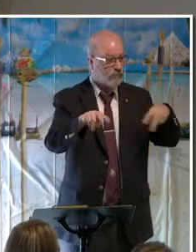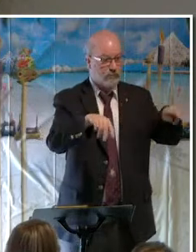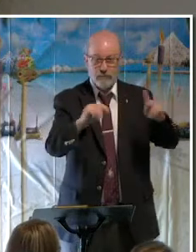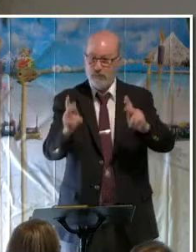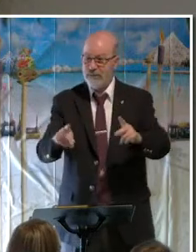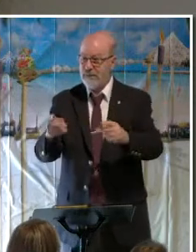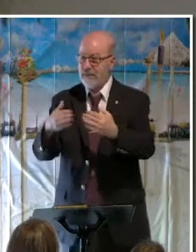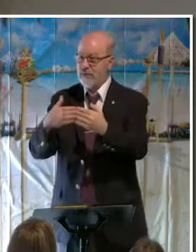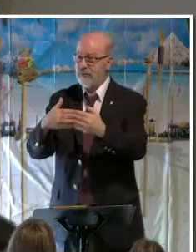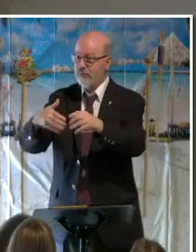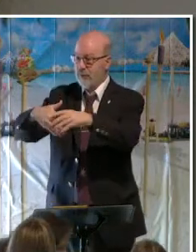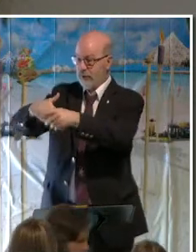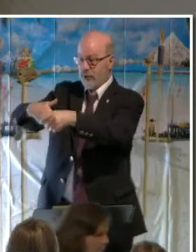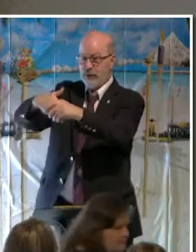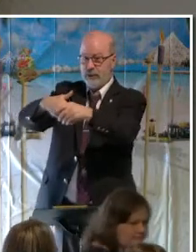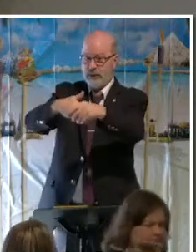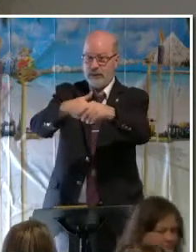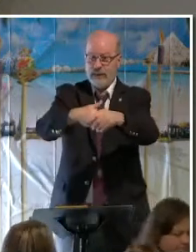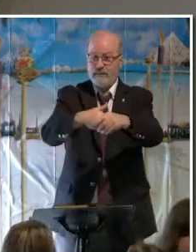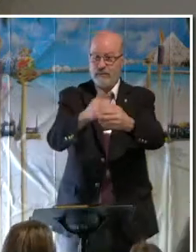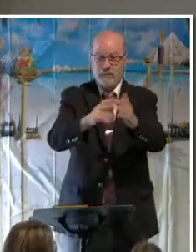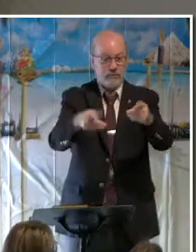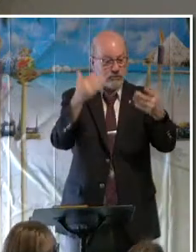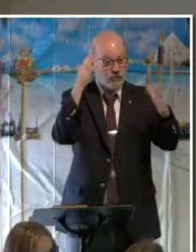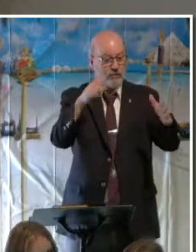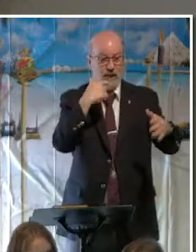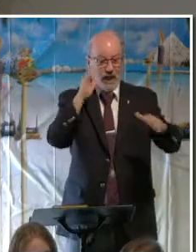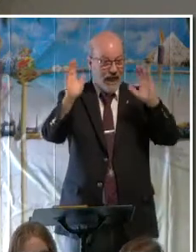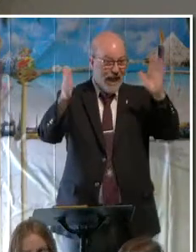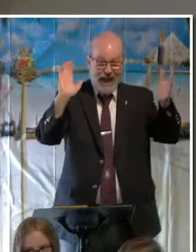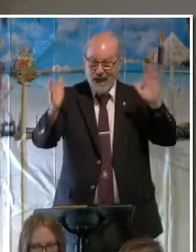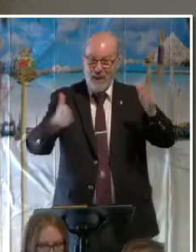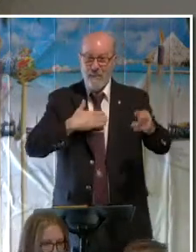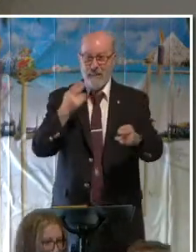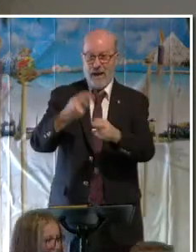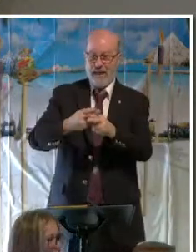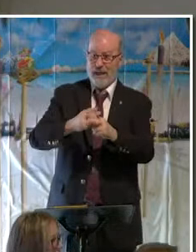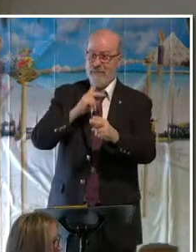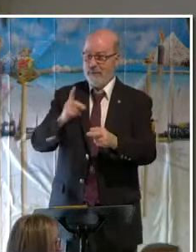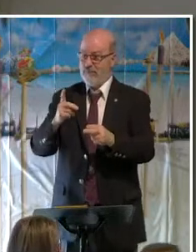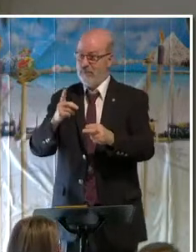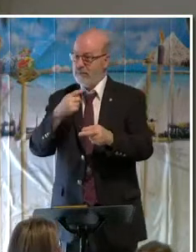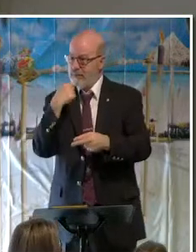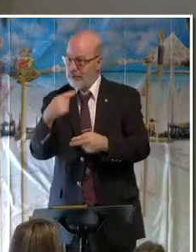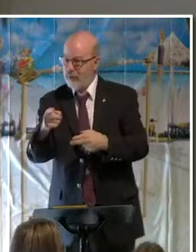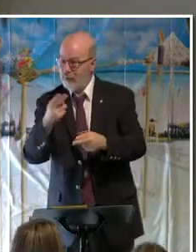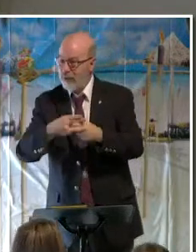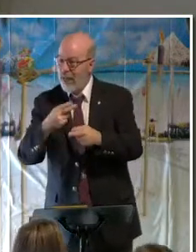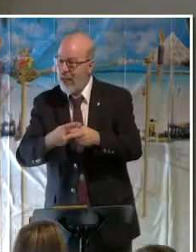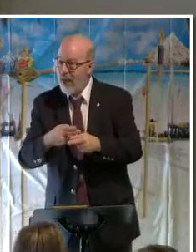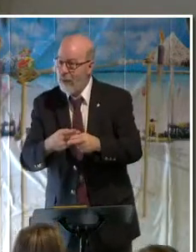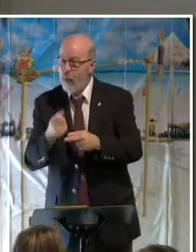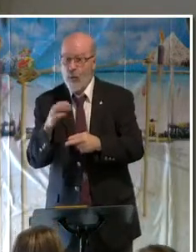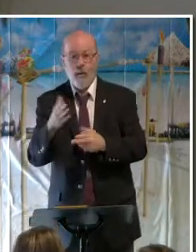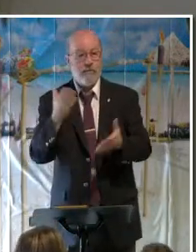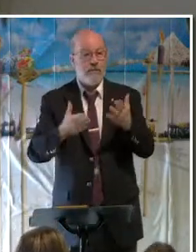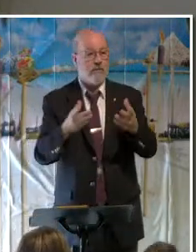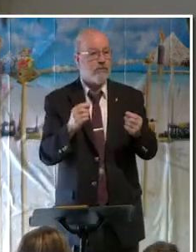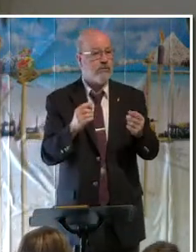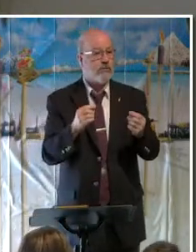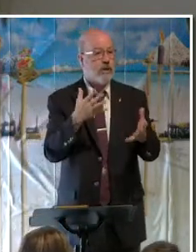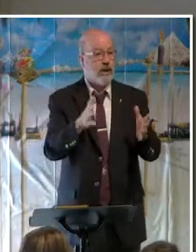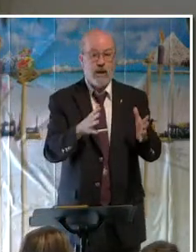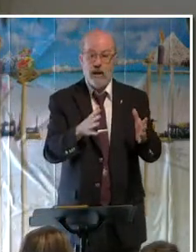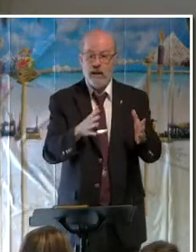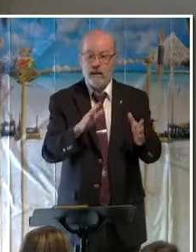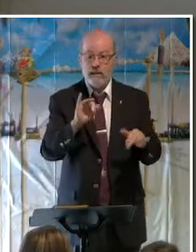somebody beside you, shake hands. If it's somebody you don't know, say, hi, my name is, and tell them your name. Or you might do this. You might